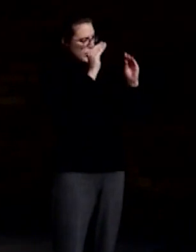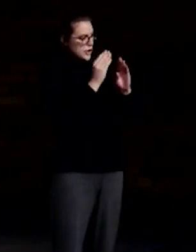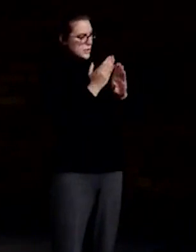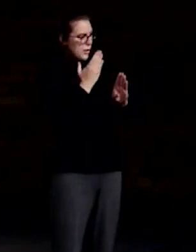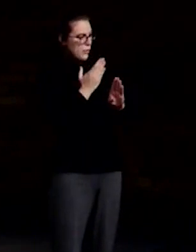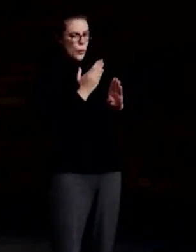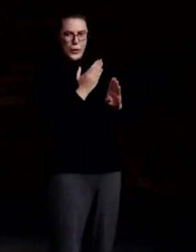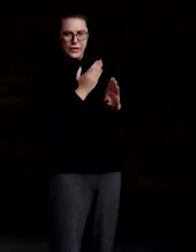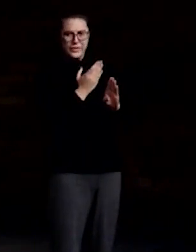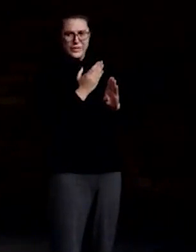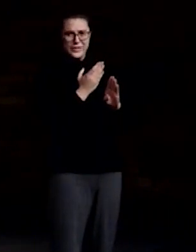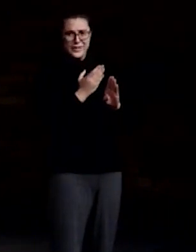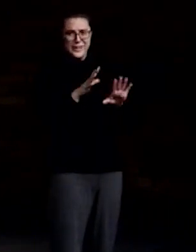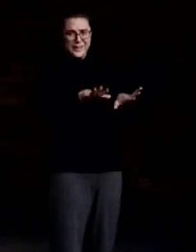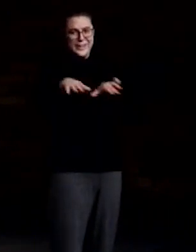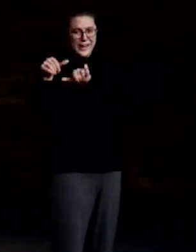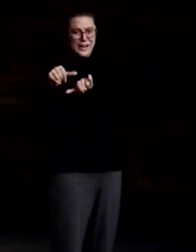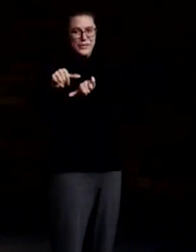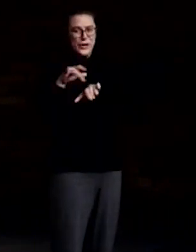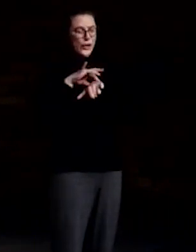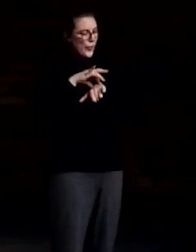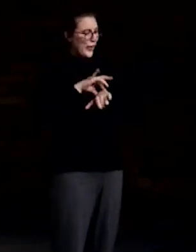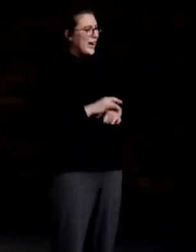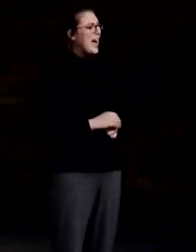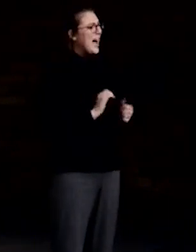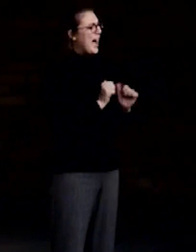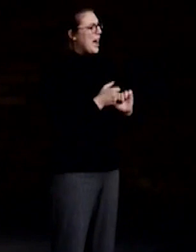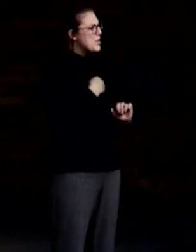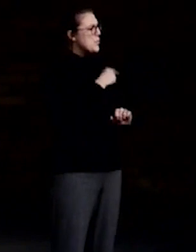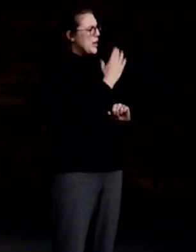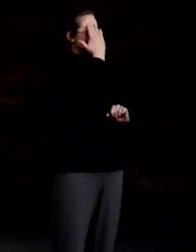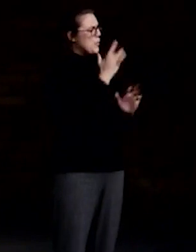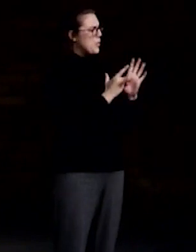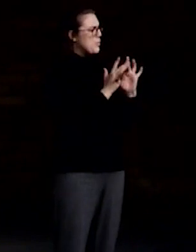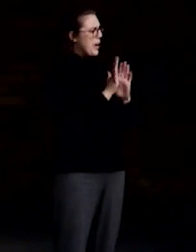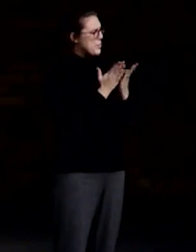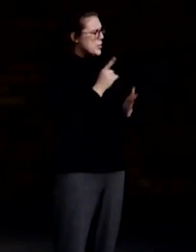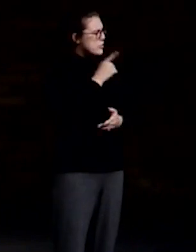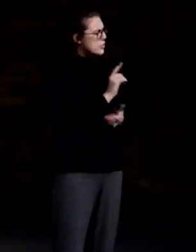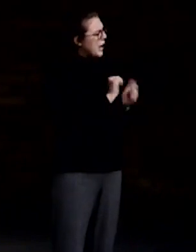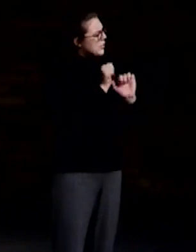I'm sure. How can we know the Bible is true? How can we believe the Bible?